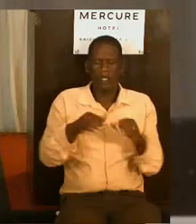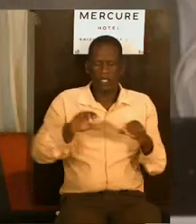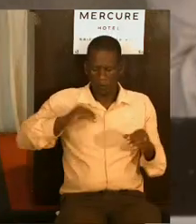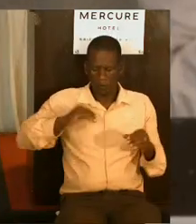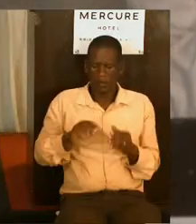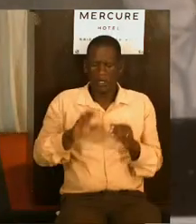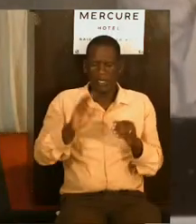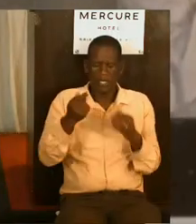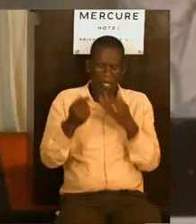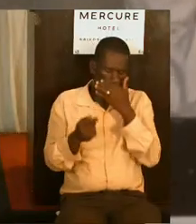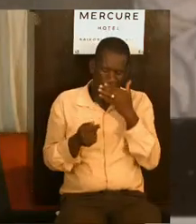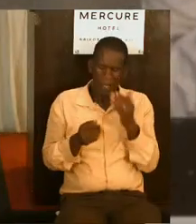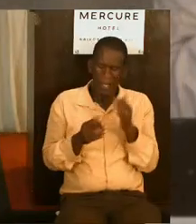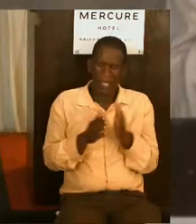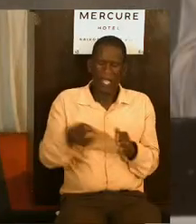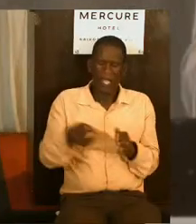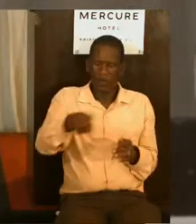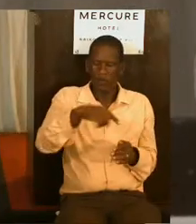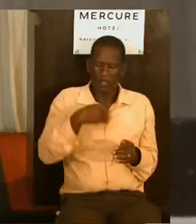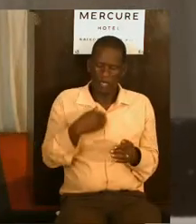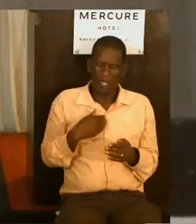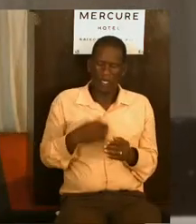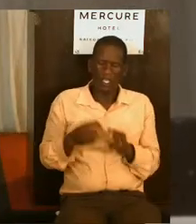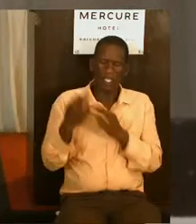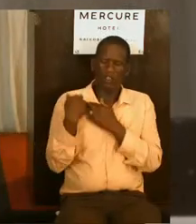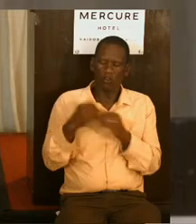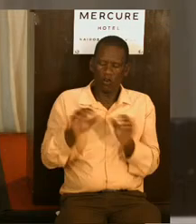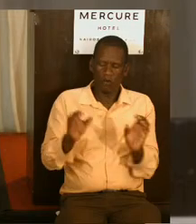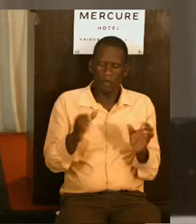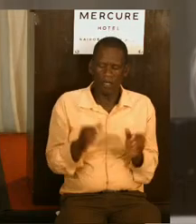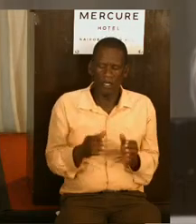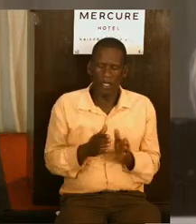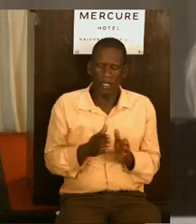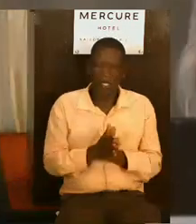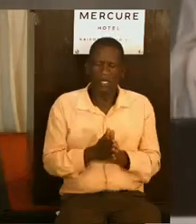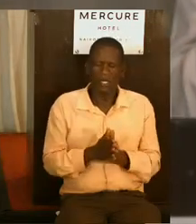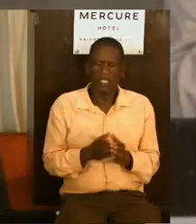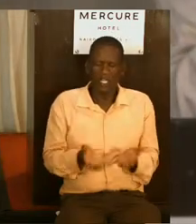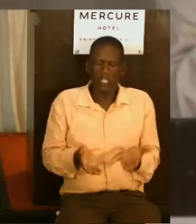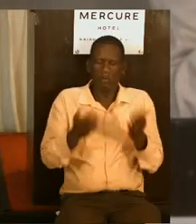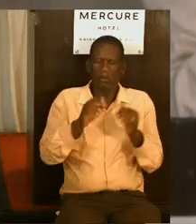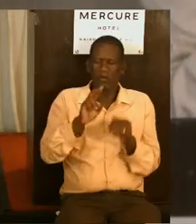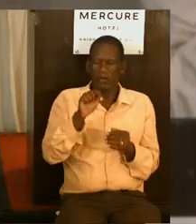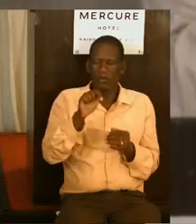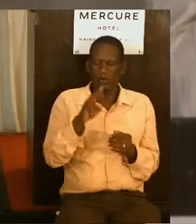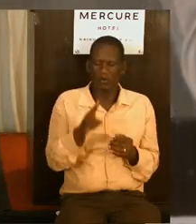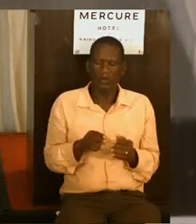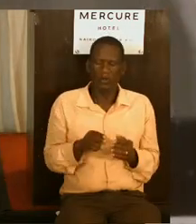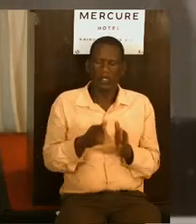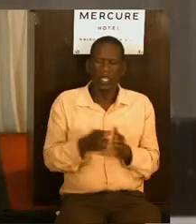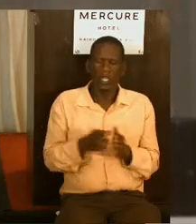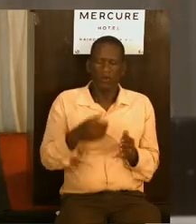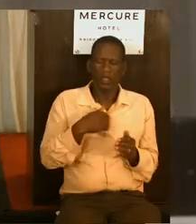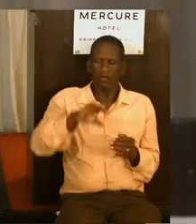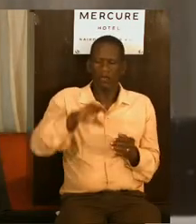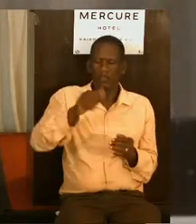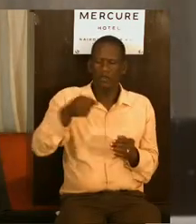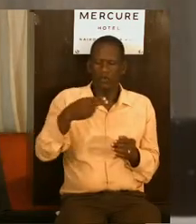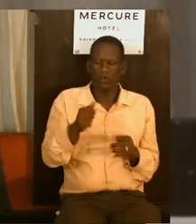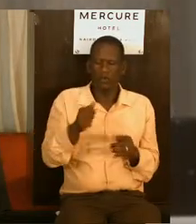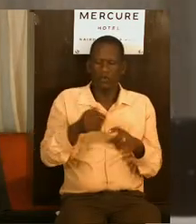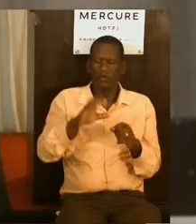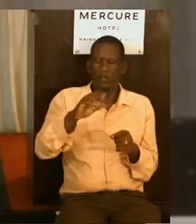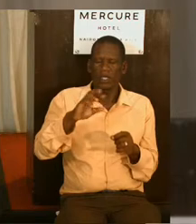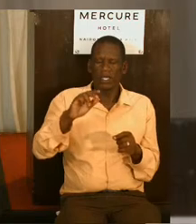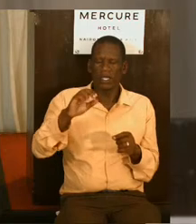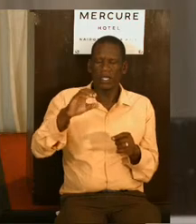women in Kenya and we had the role of the media in enhancing utu and we had Joshua from Greco